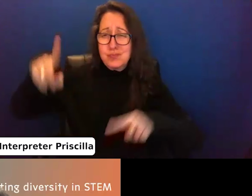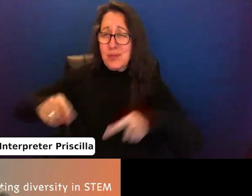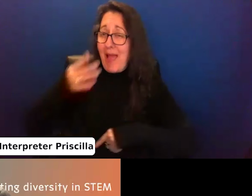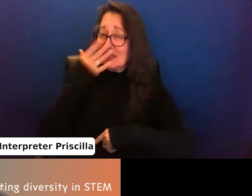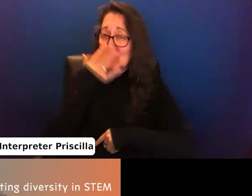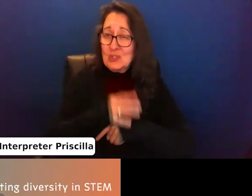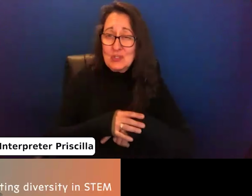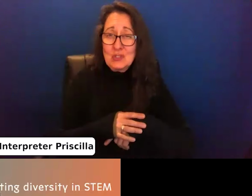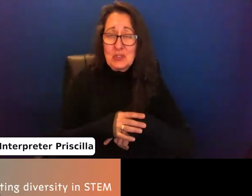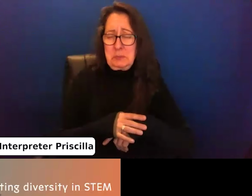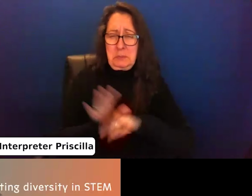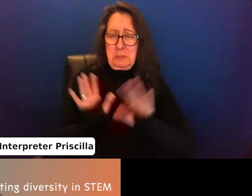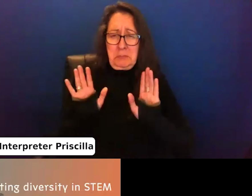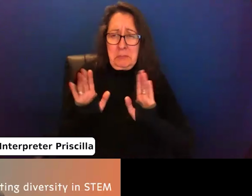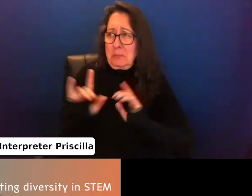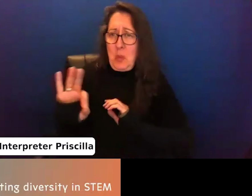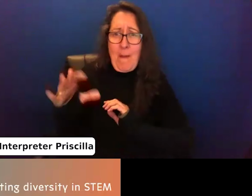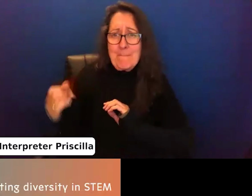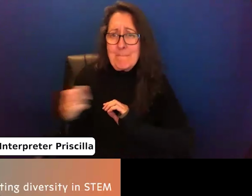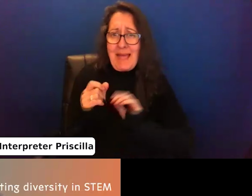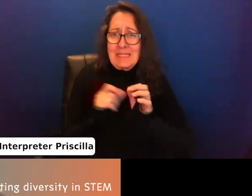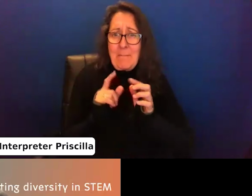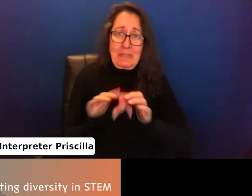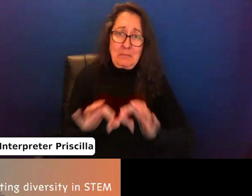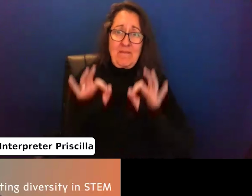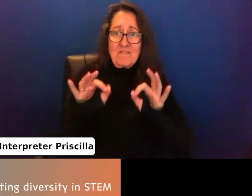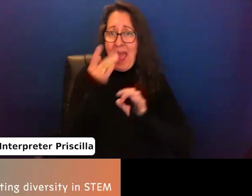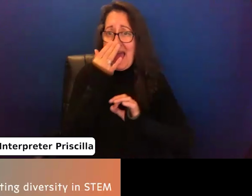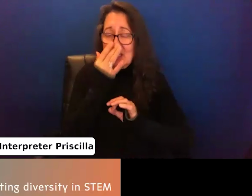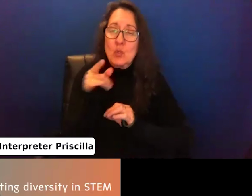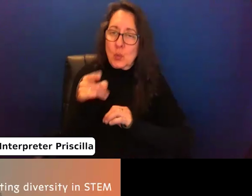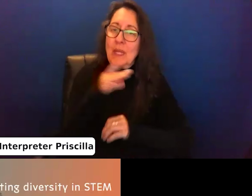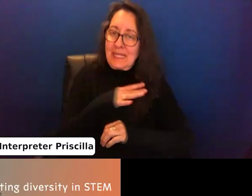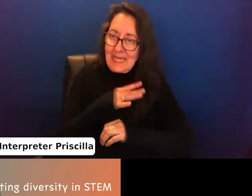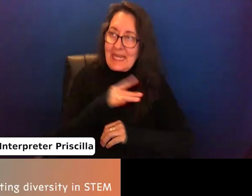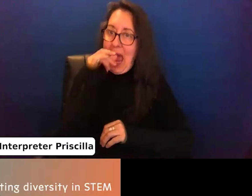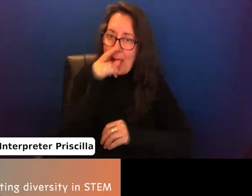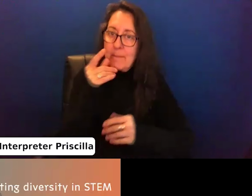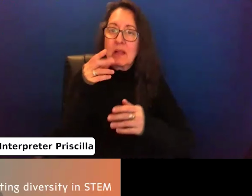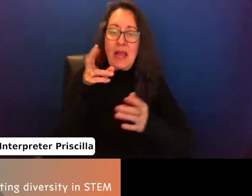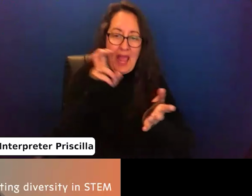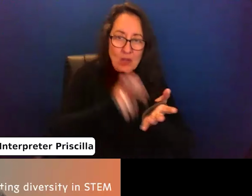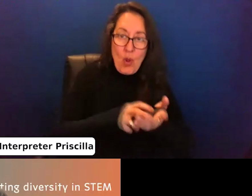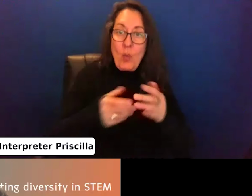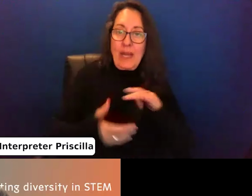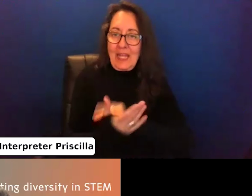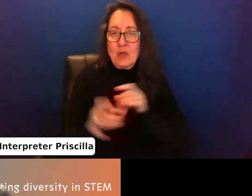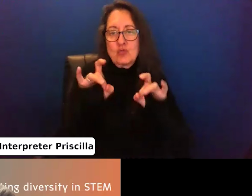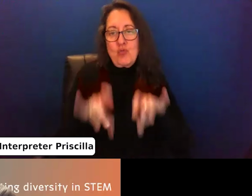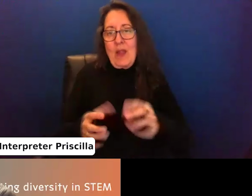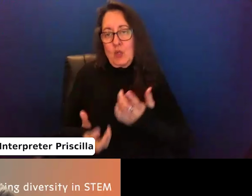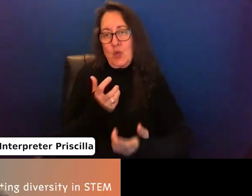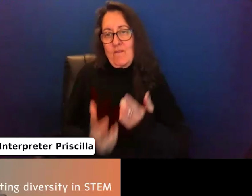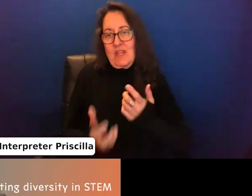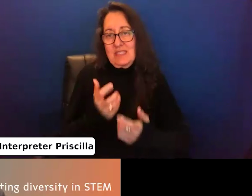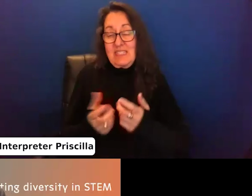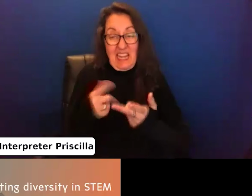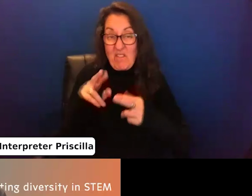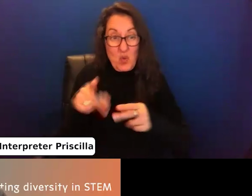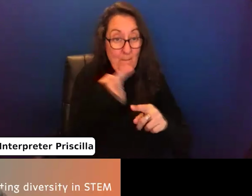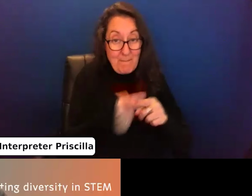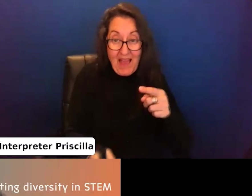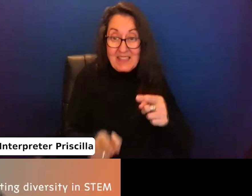We have no issue with that. You do not have to be a certain age. You need to be able to enroll at an Australian university. That is it. If you meet those three